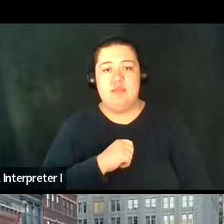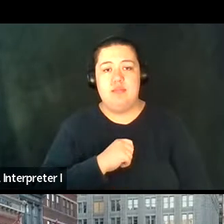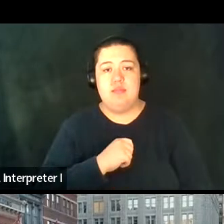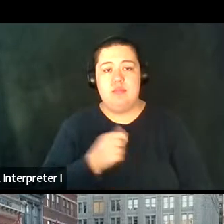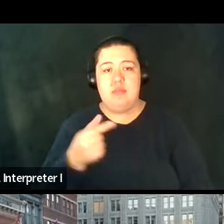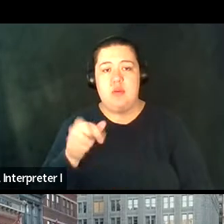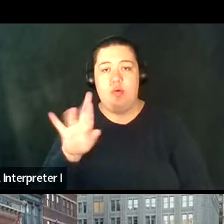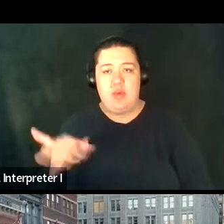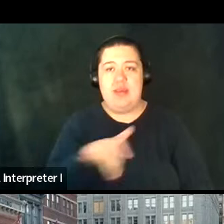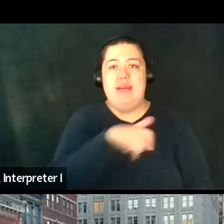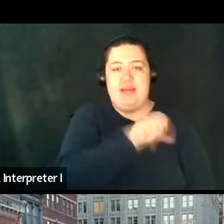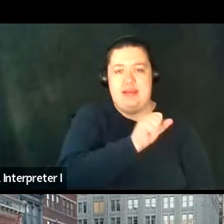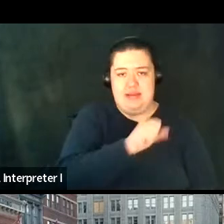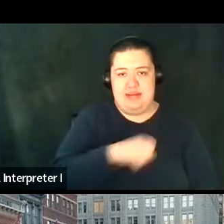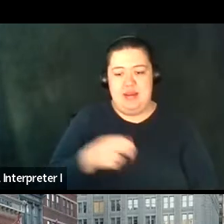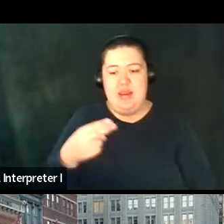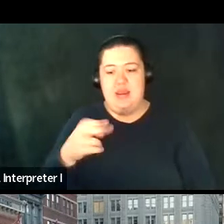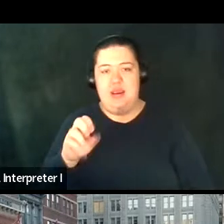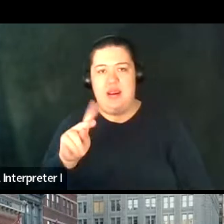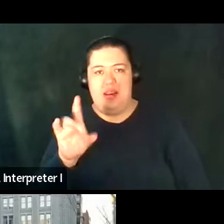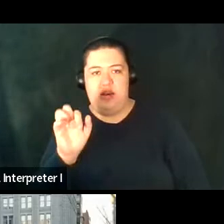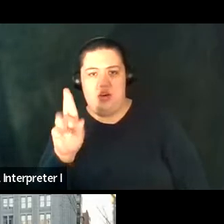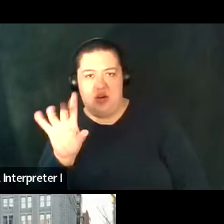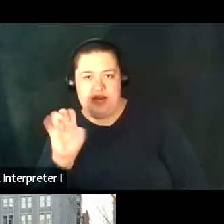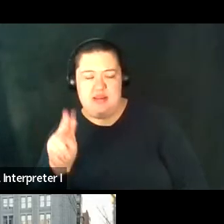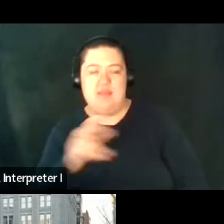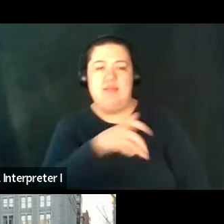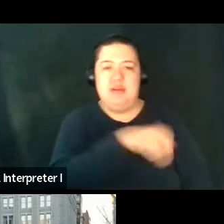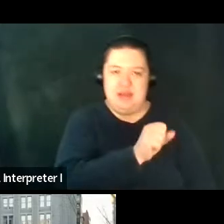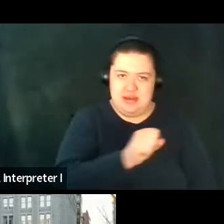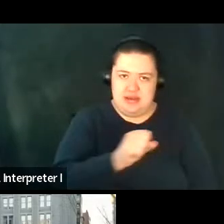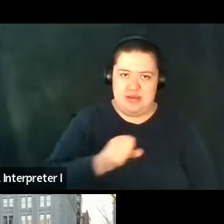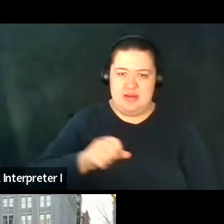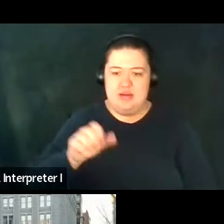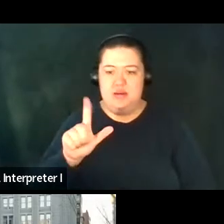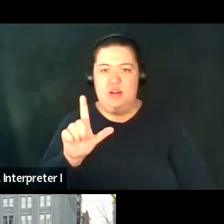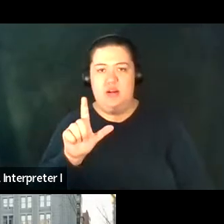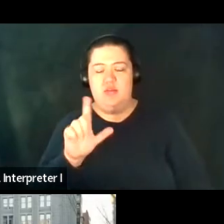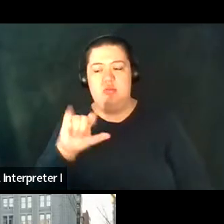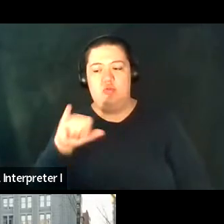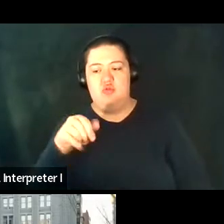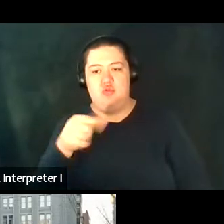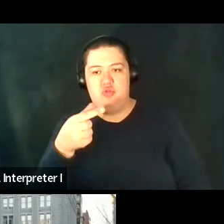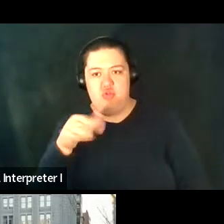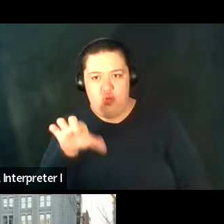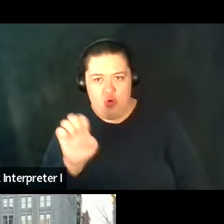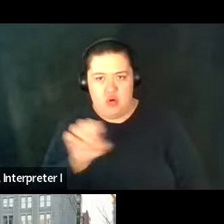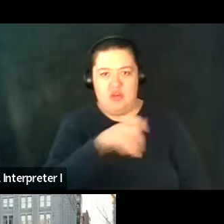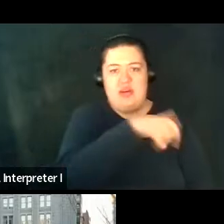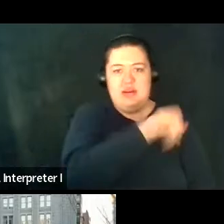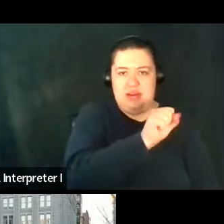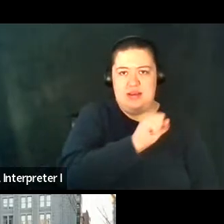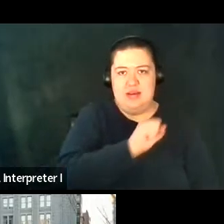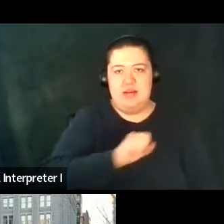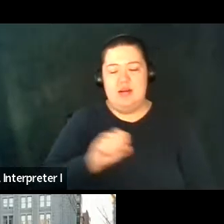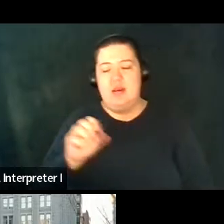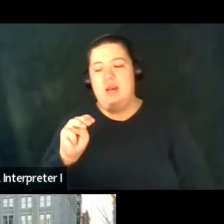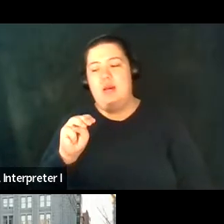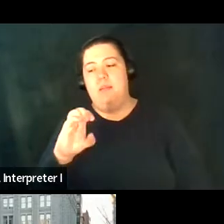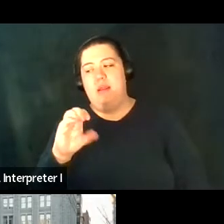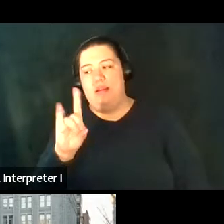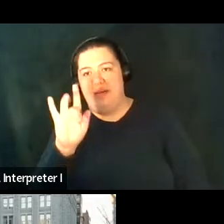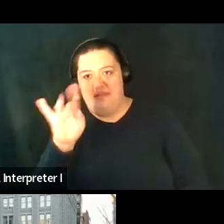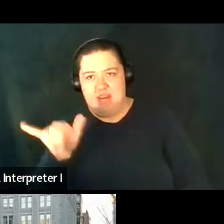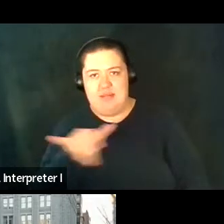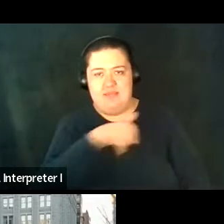Councilmember Gray votes yes. Councilmember Henderson. Yes. Councilmember Henderson votes yes. Councilmember Louis George. Yes. Councilmember Louis George votes yes. Councilmember McDuffie. Yes.